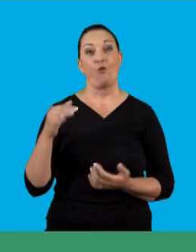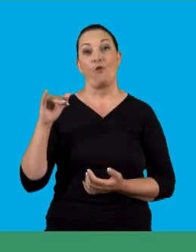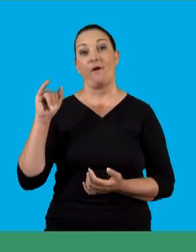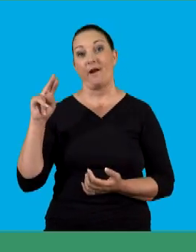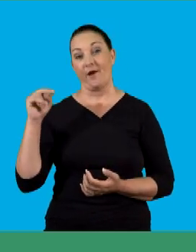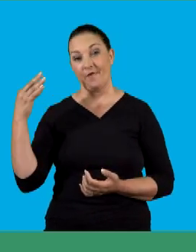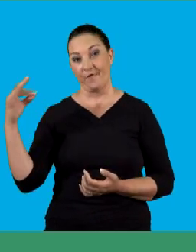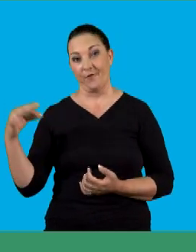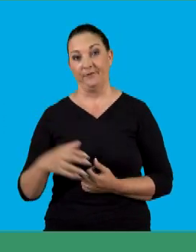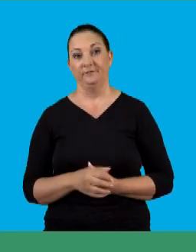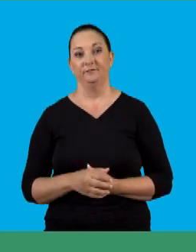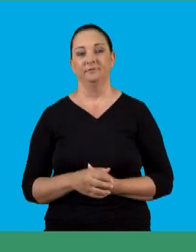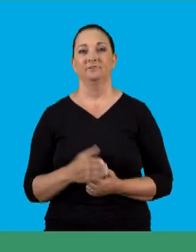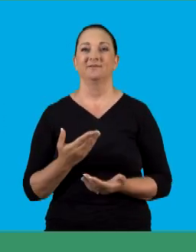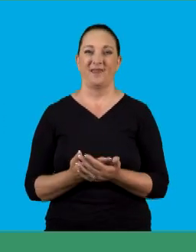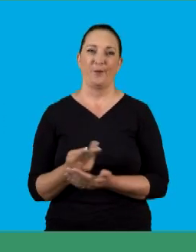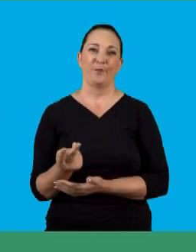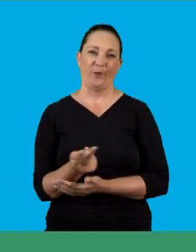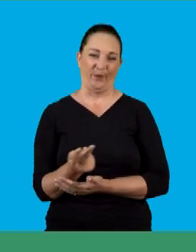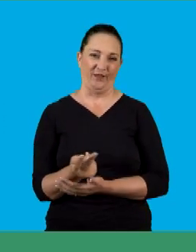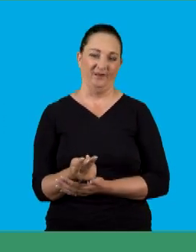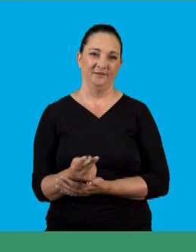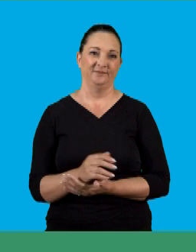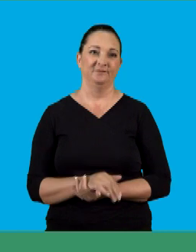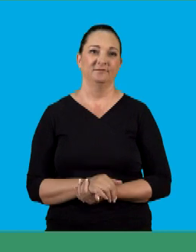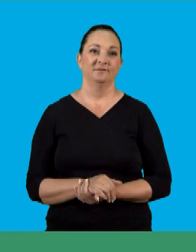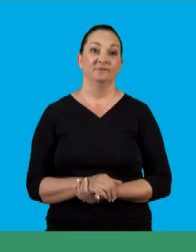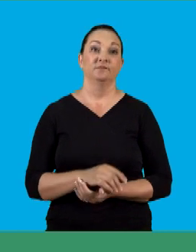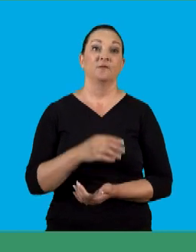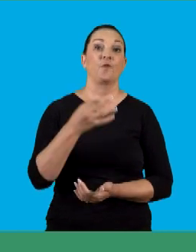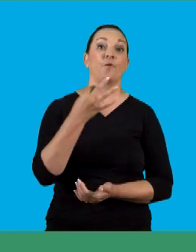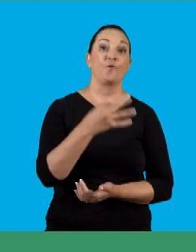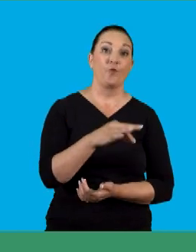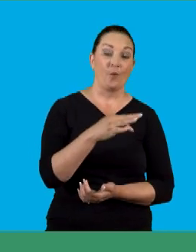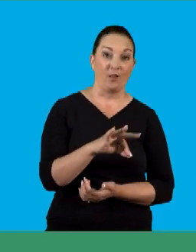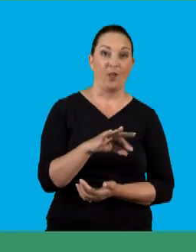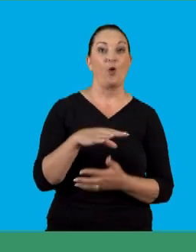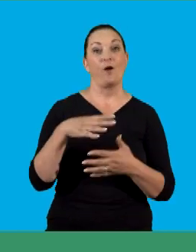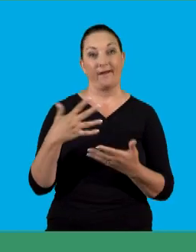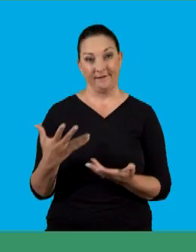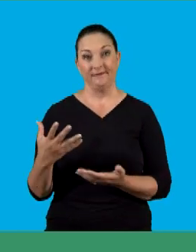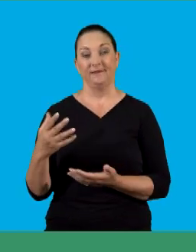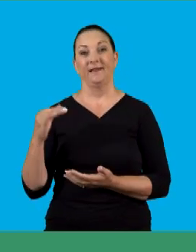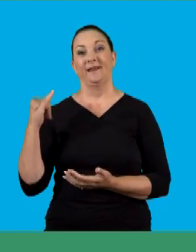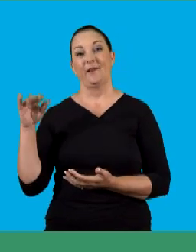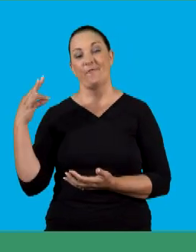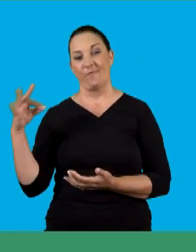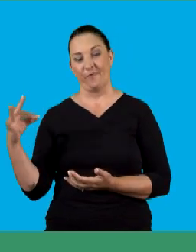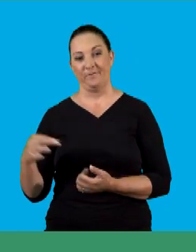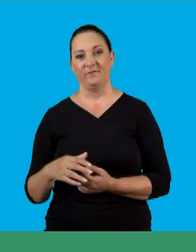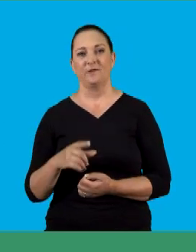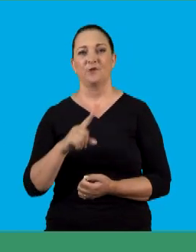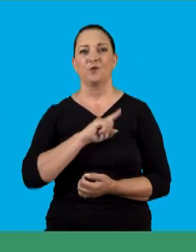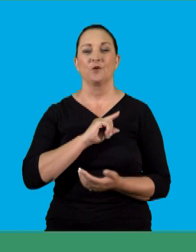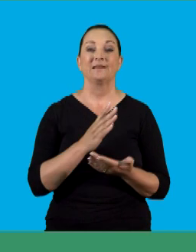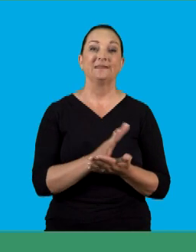informal sector? It falls both under formal sector and informal sector, because you'd find